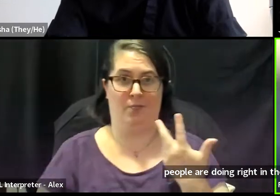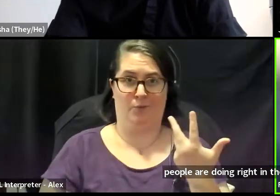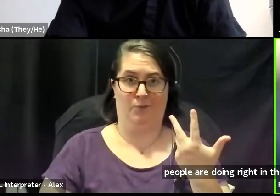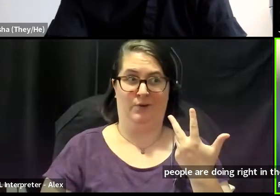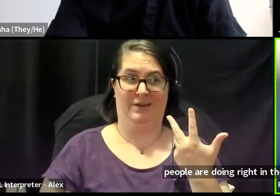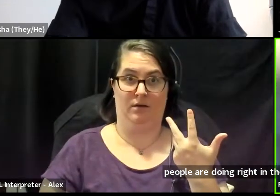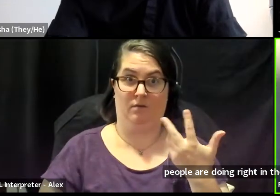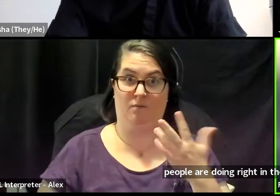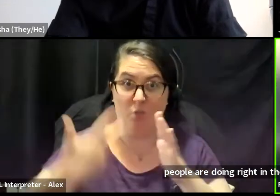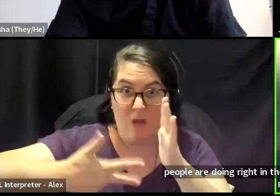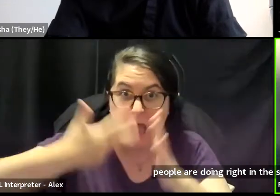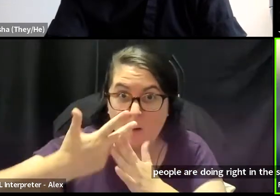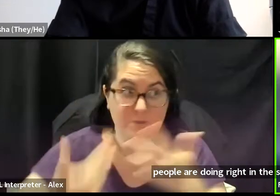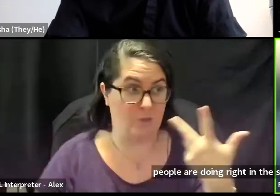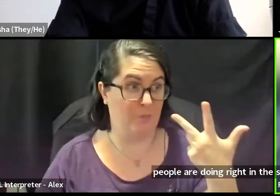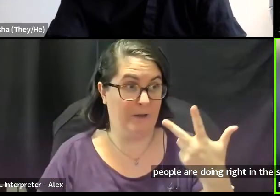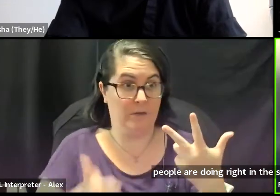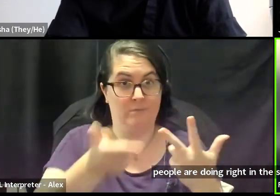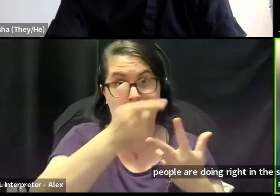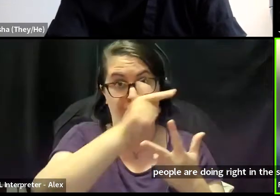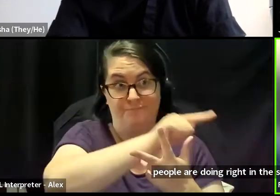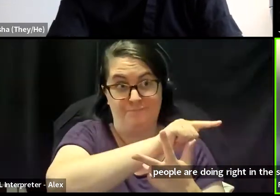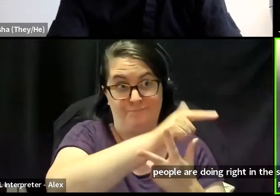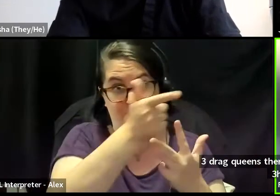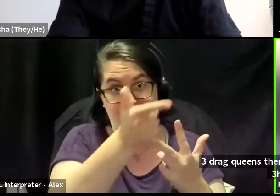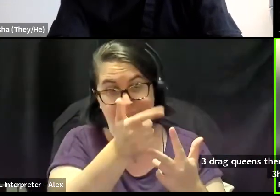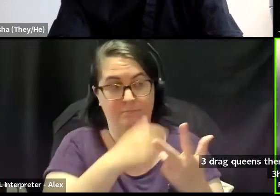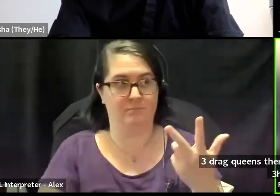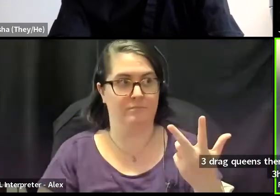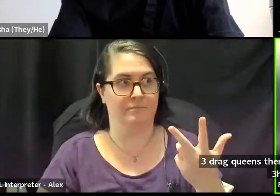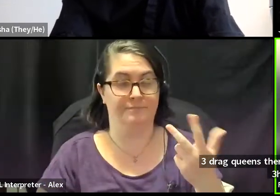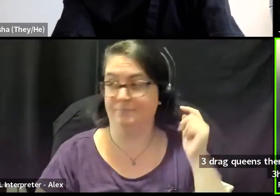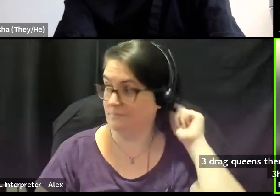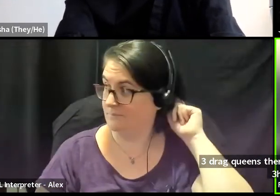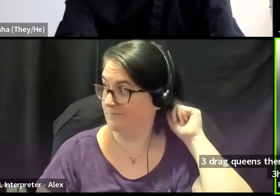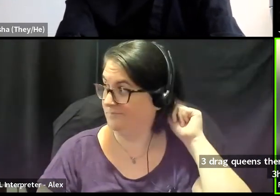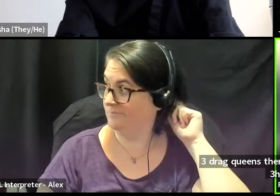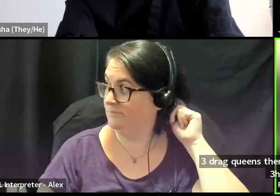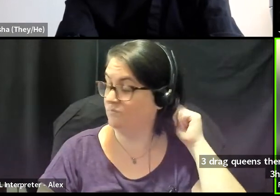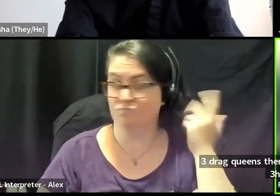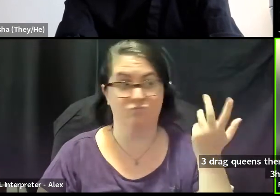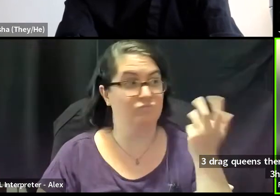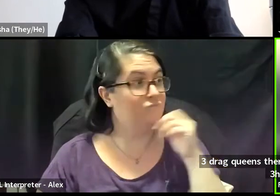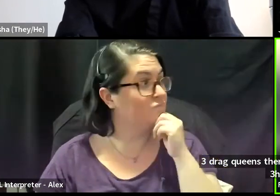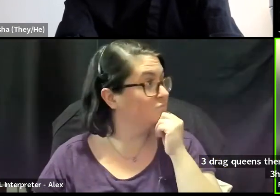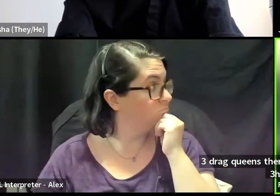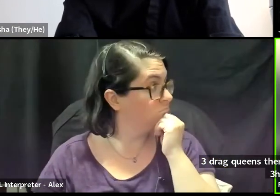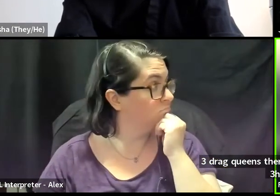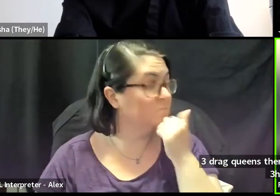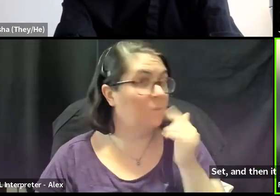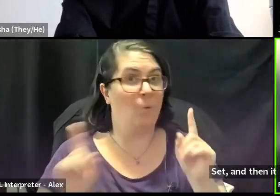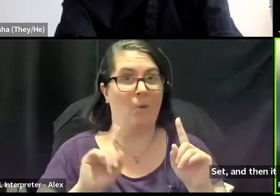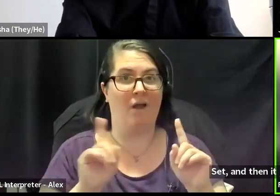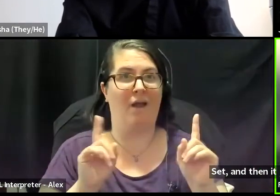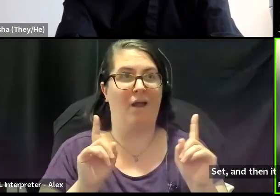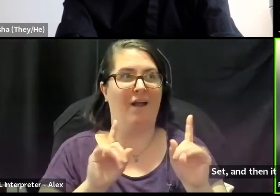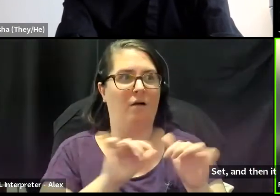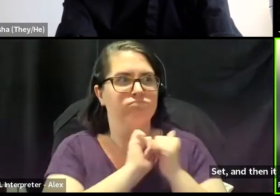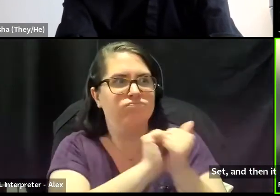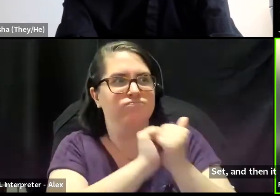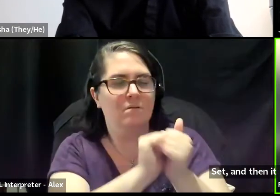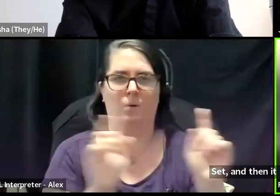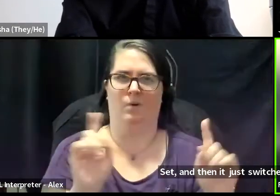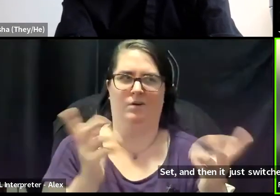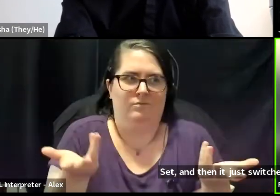3 hours in a like 3-hour set, and then it just switches, there's not really a ton of space to actually be building that work together,